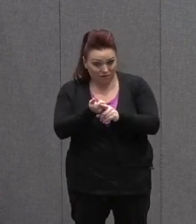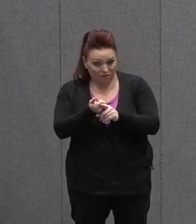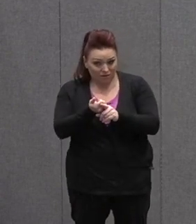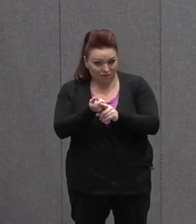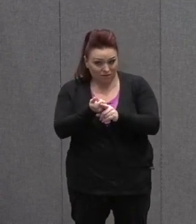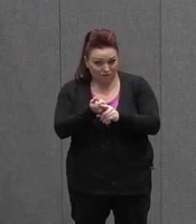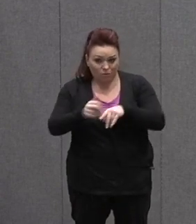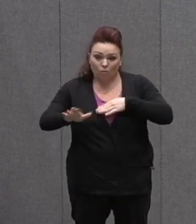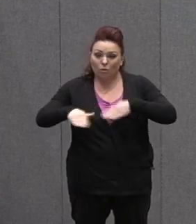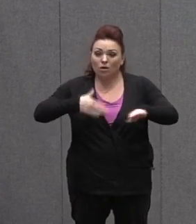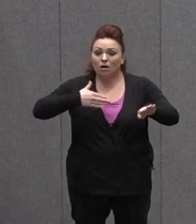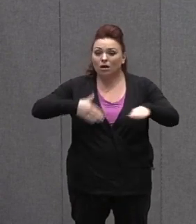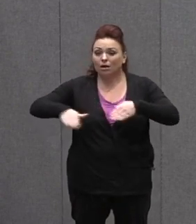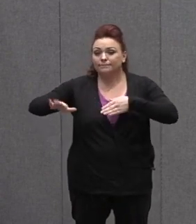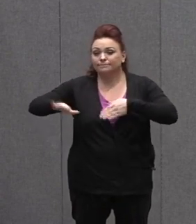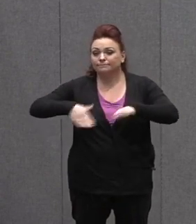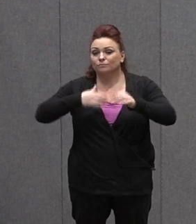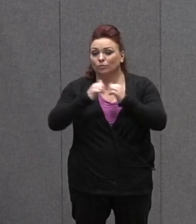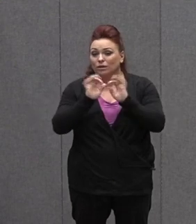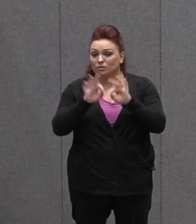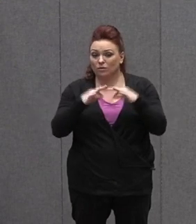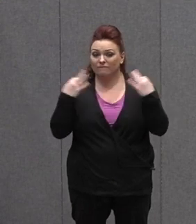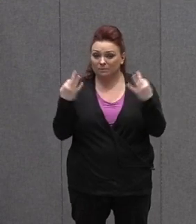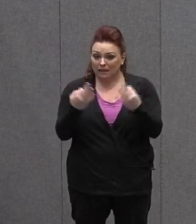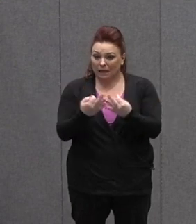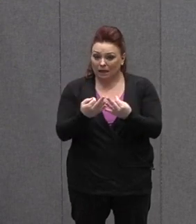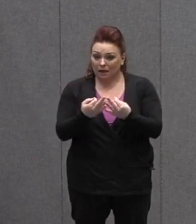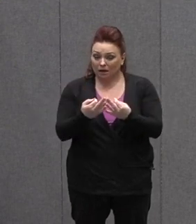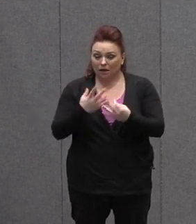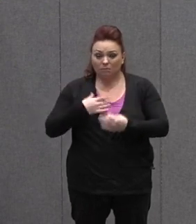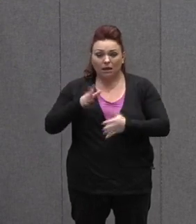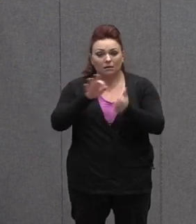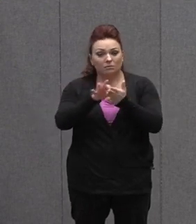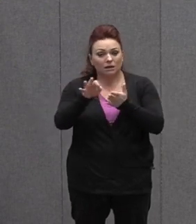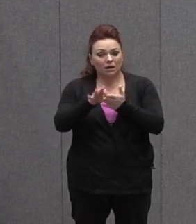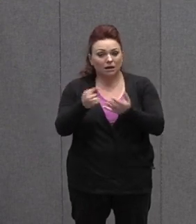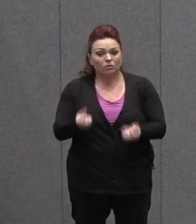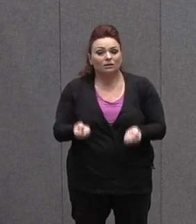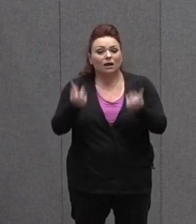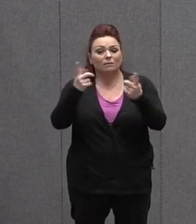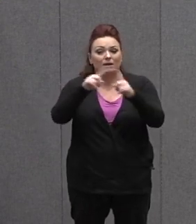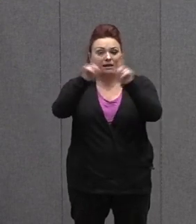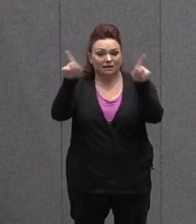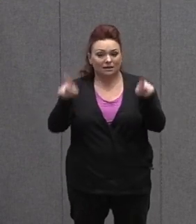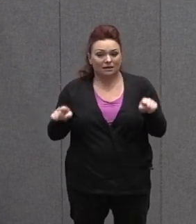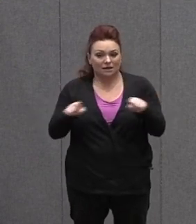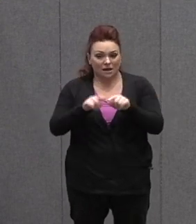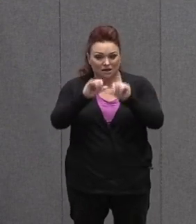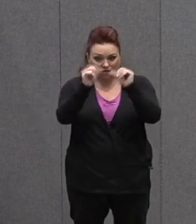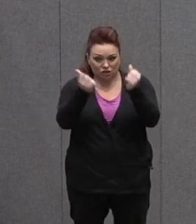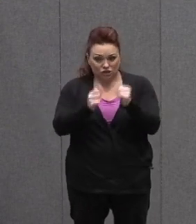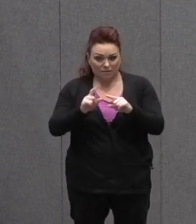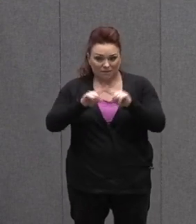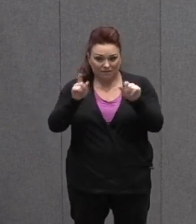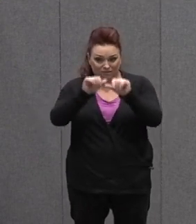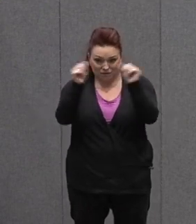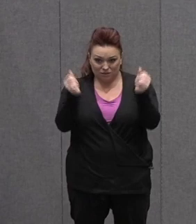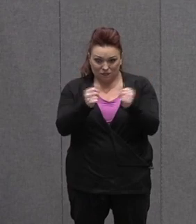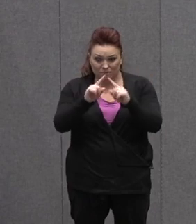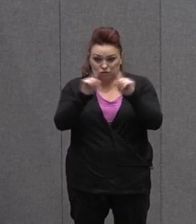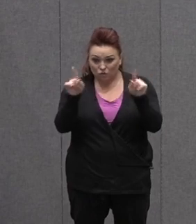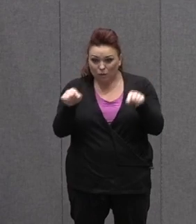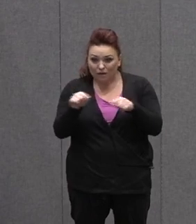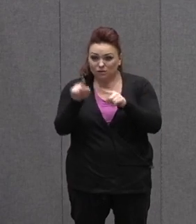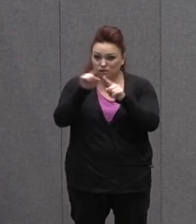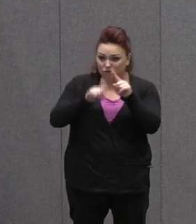your family or with the adults that you're with, maybe you could count how many shapes you see of different kinds. Squares